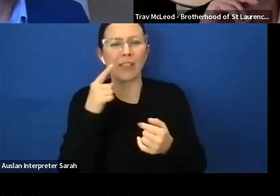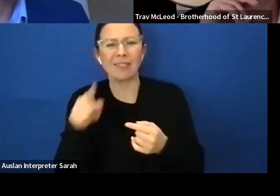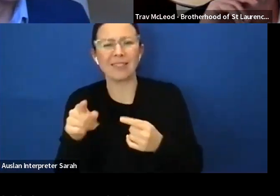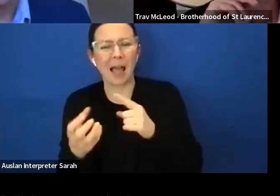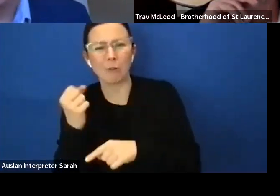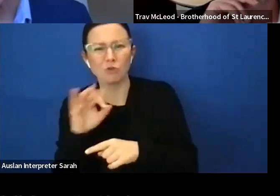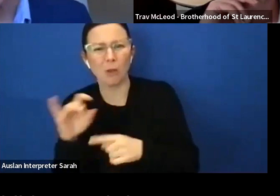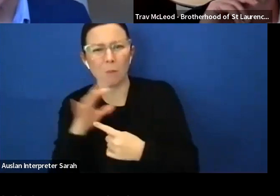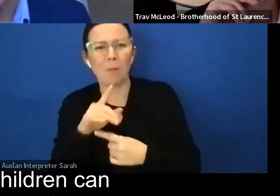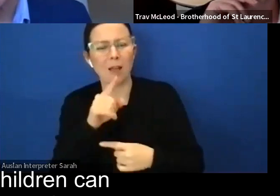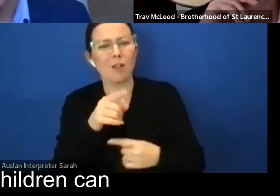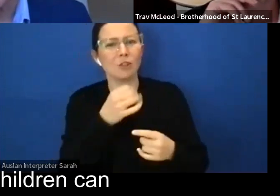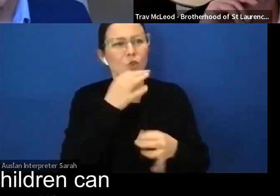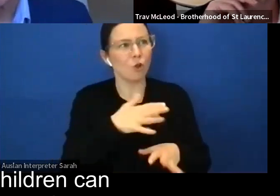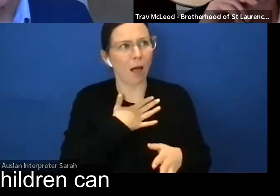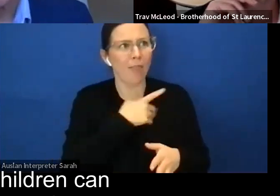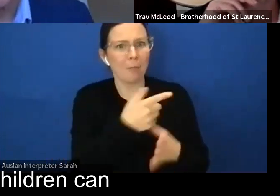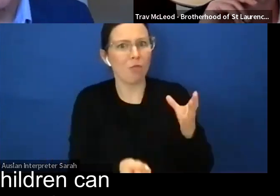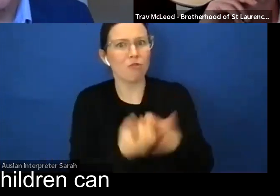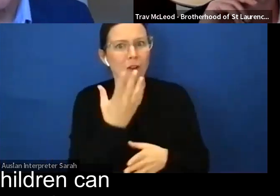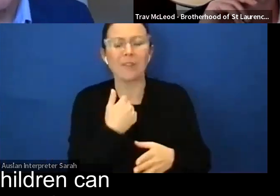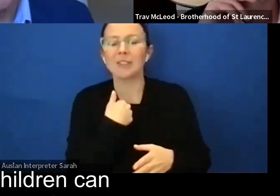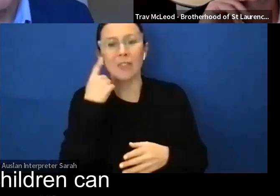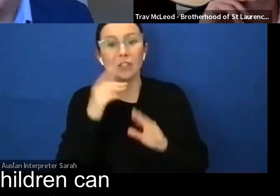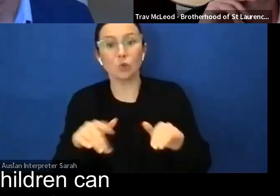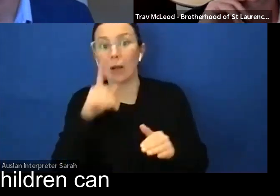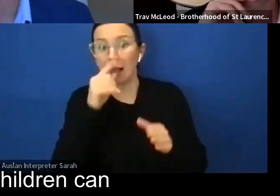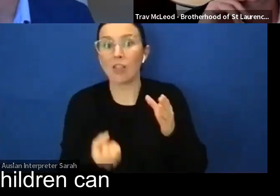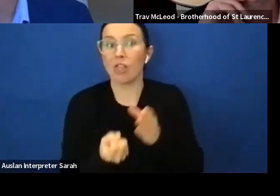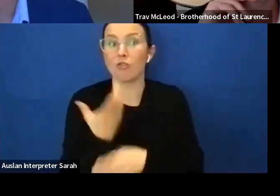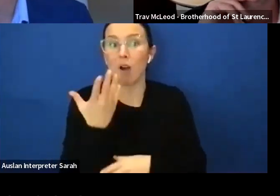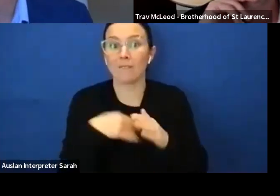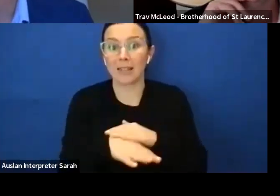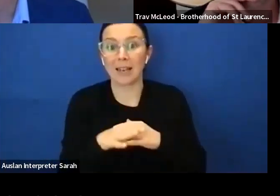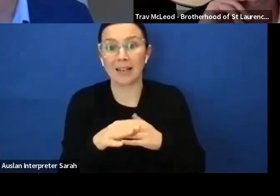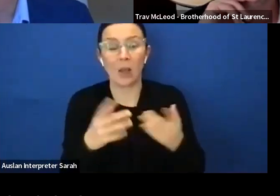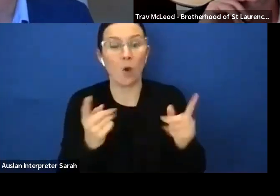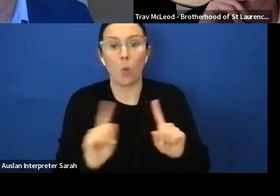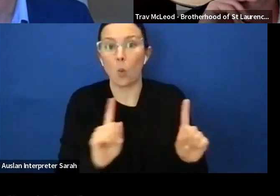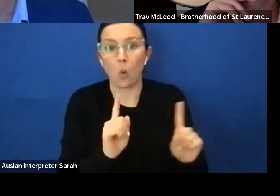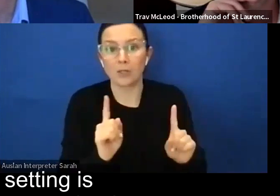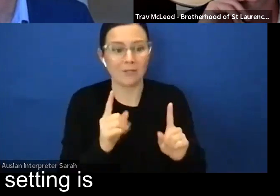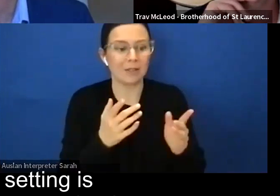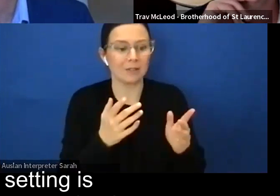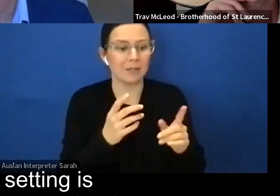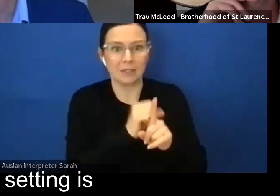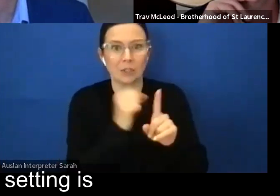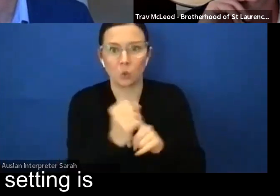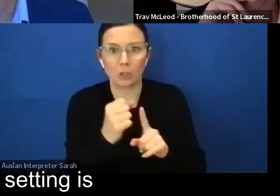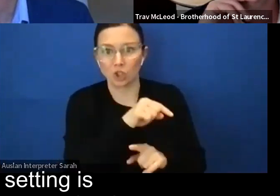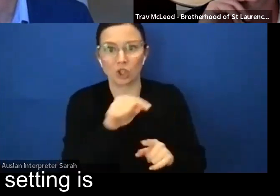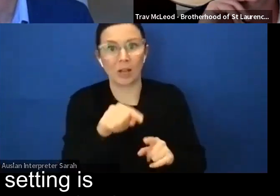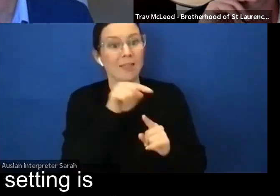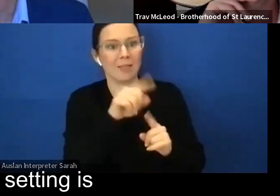I also want children to thrive. So I think children can thrive in a setting, whatever its label. And if the setting